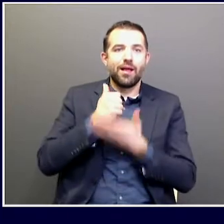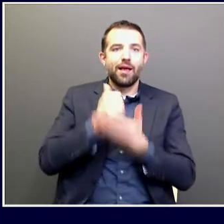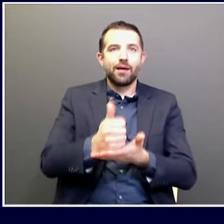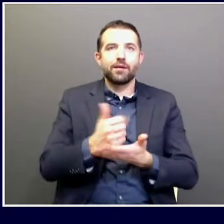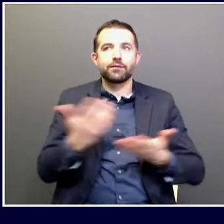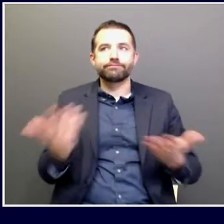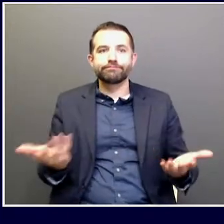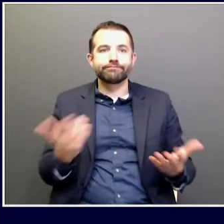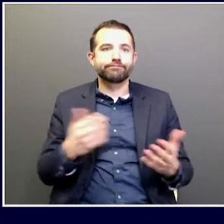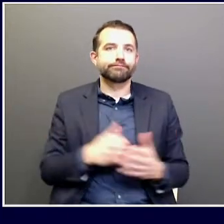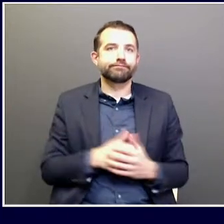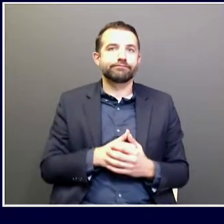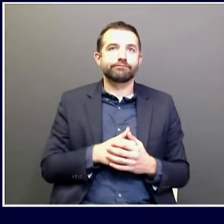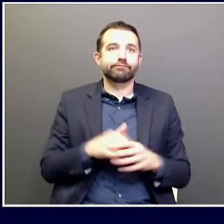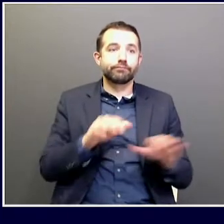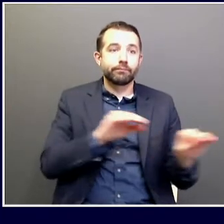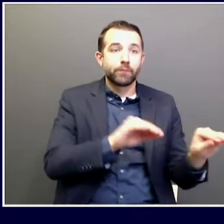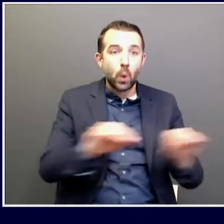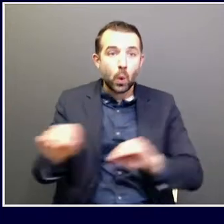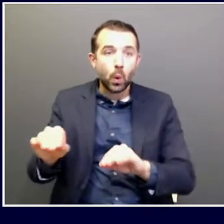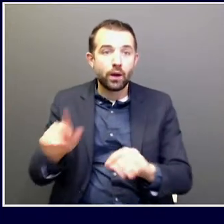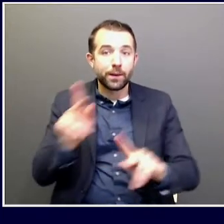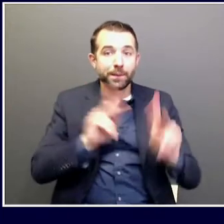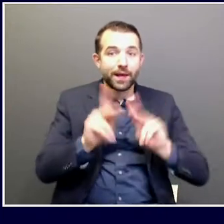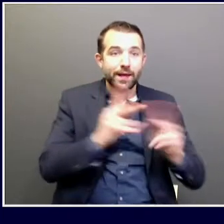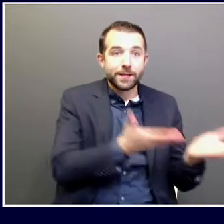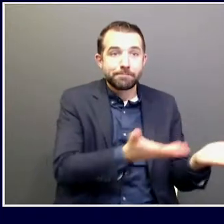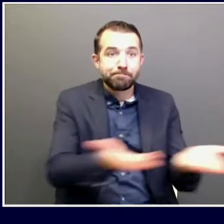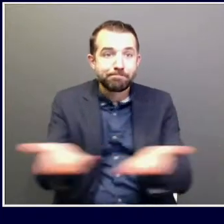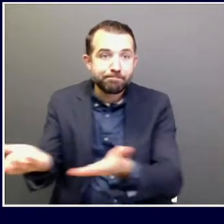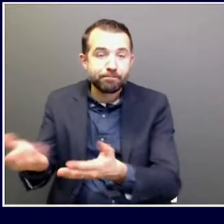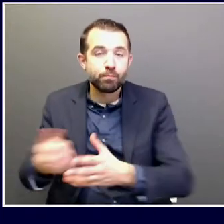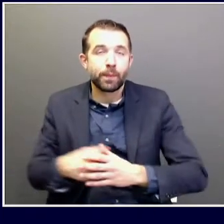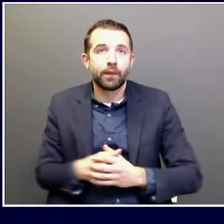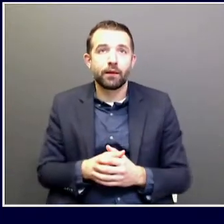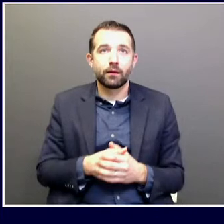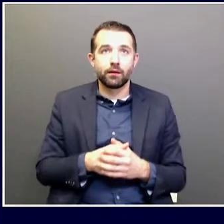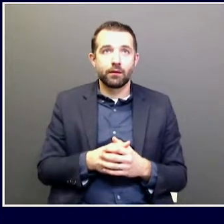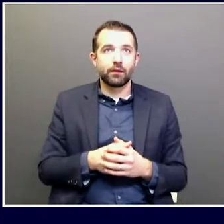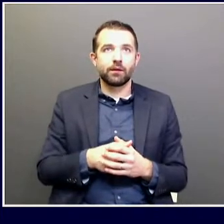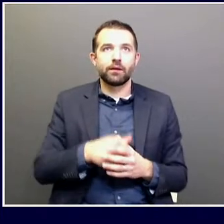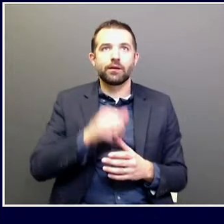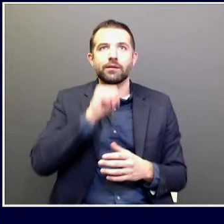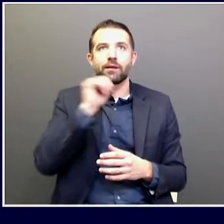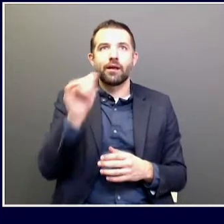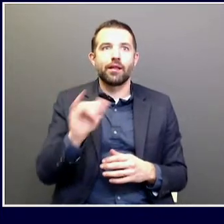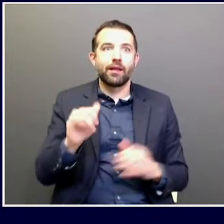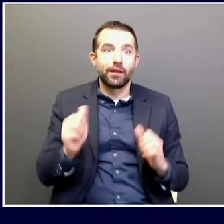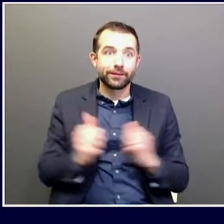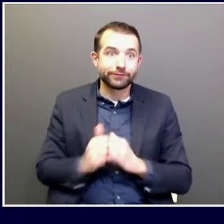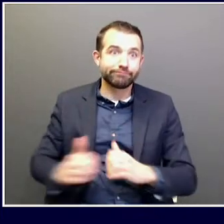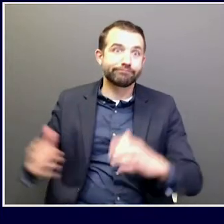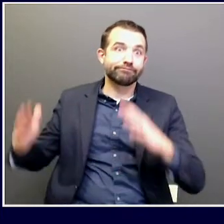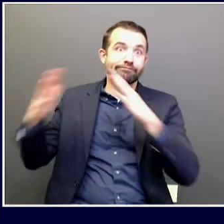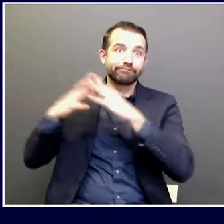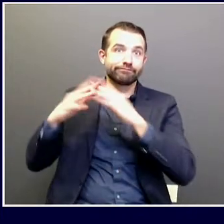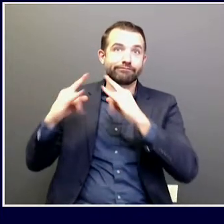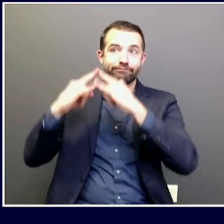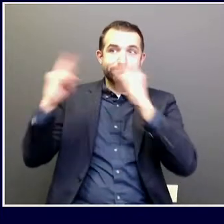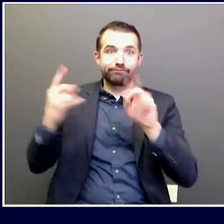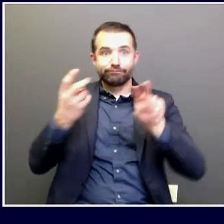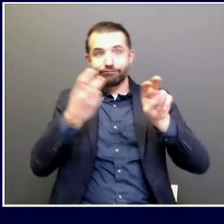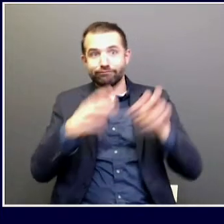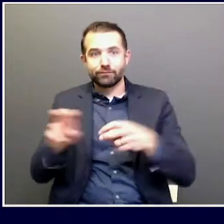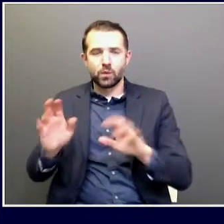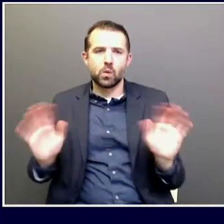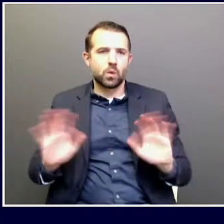supervised. We're not talking about moving people to auditoriums or gyms. We are moving people to either nursing facilities or swing bed units